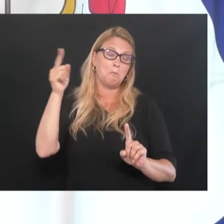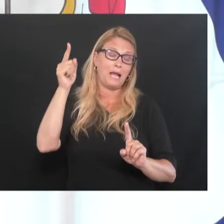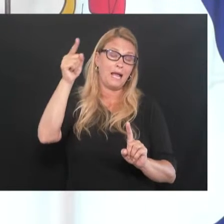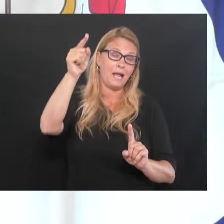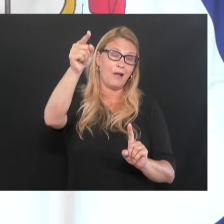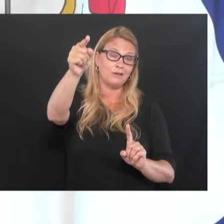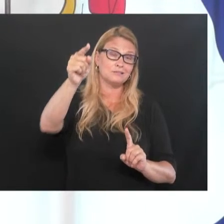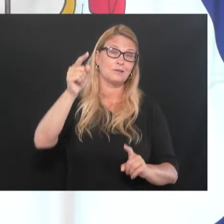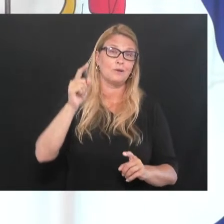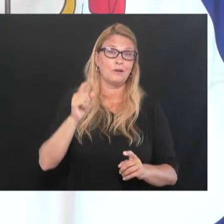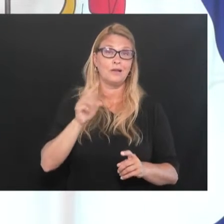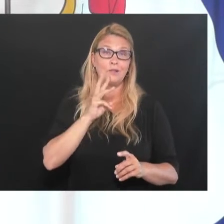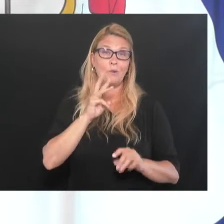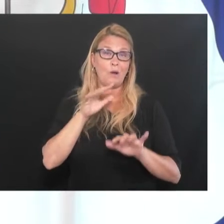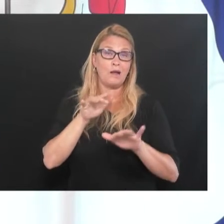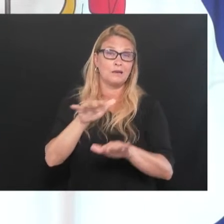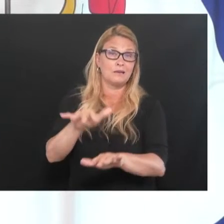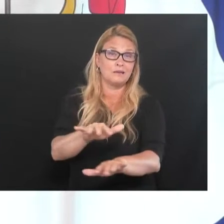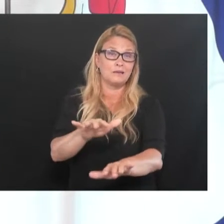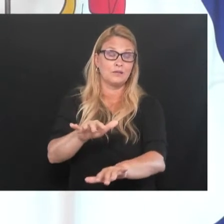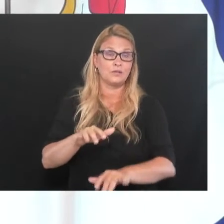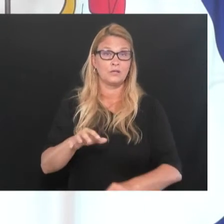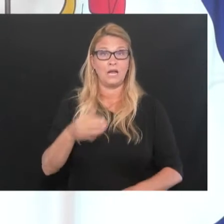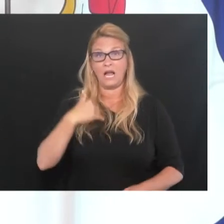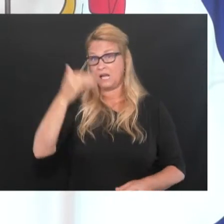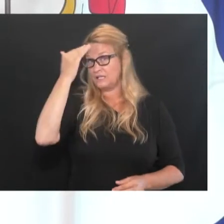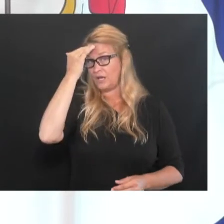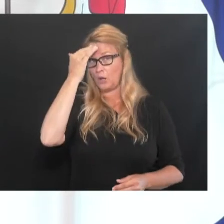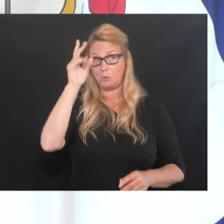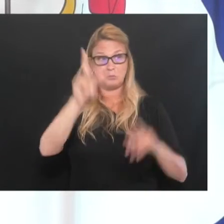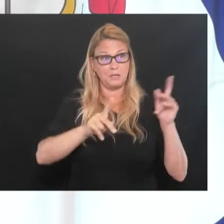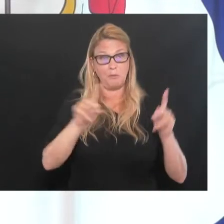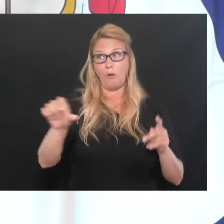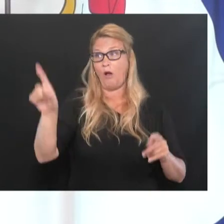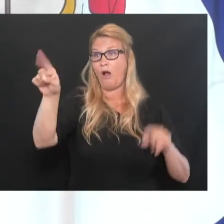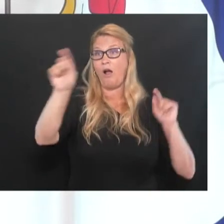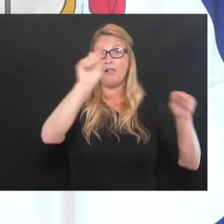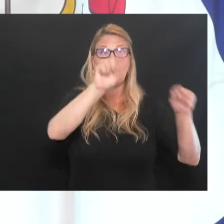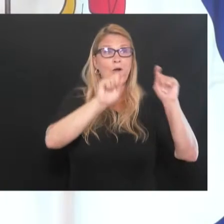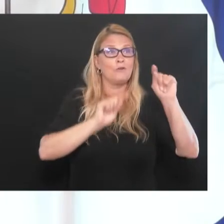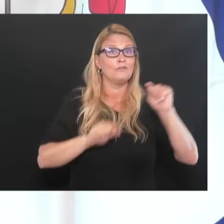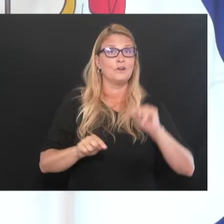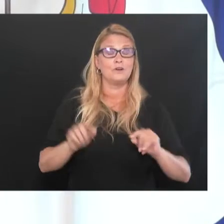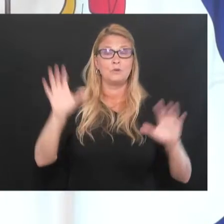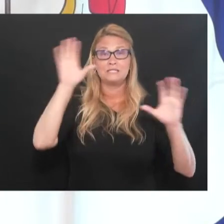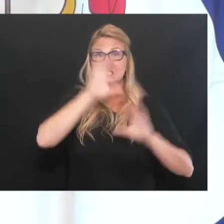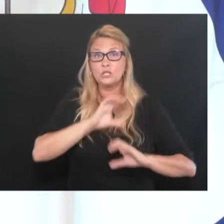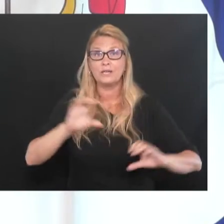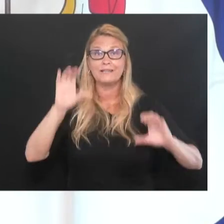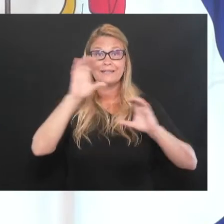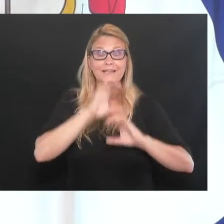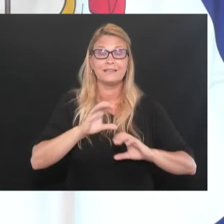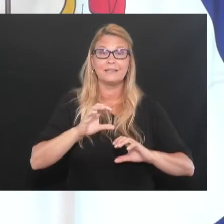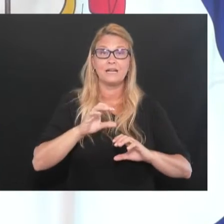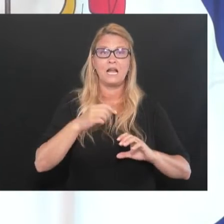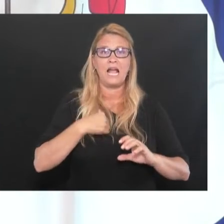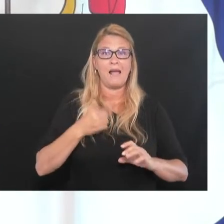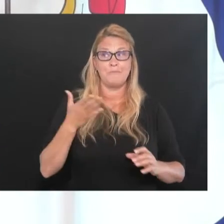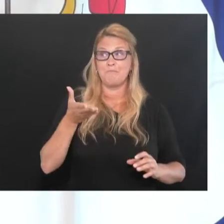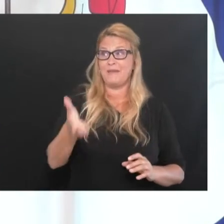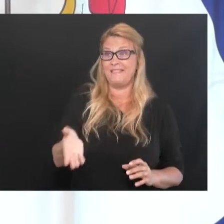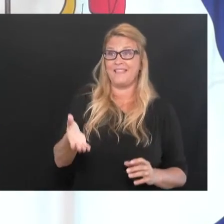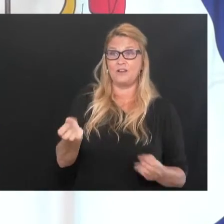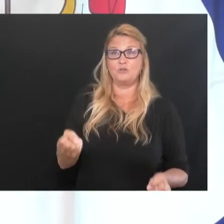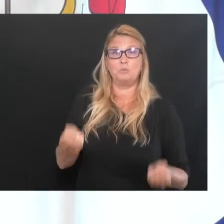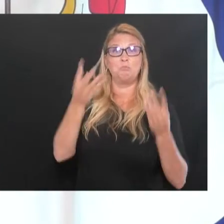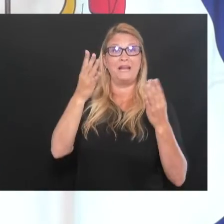downstream. And I know the same was true all over the place. And I've been to many, many, many of those towns,